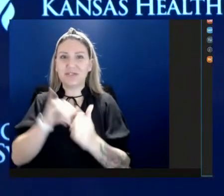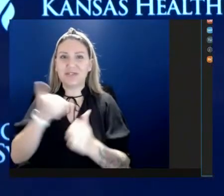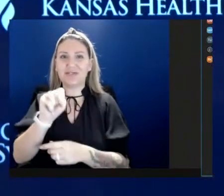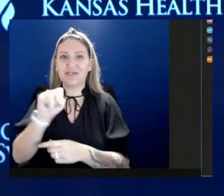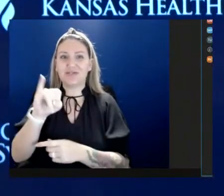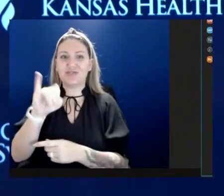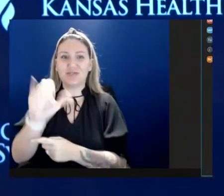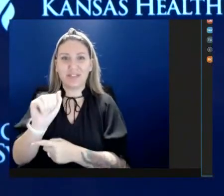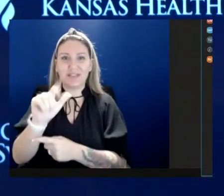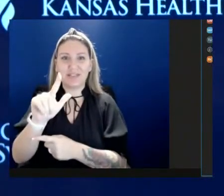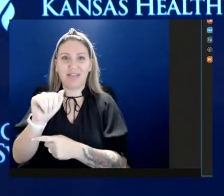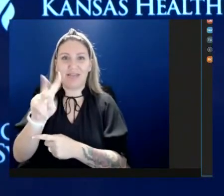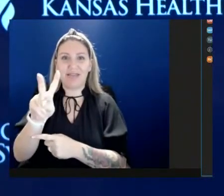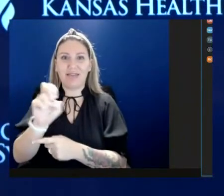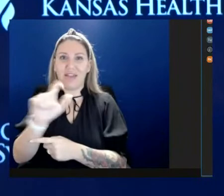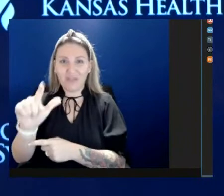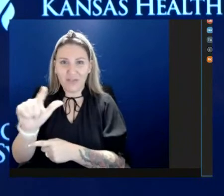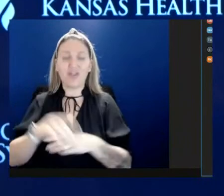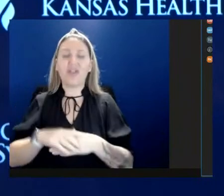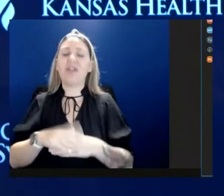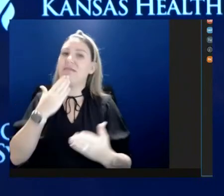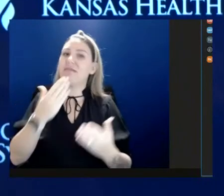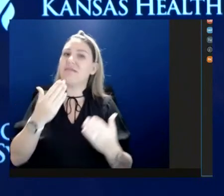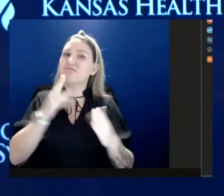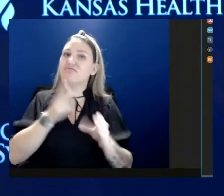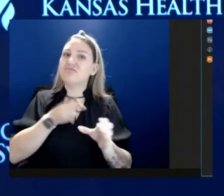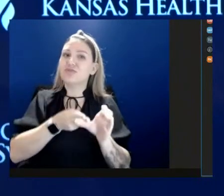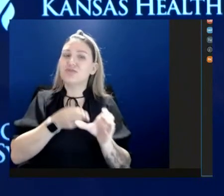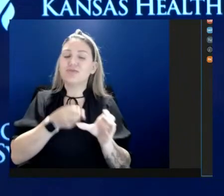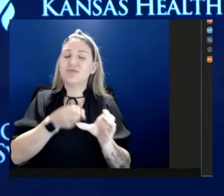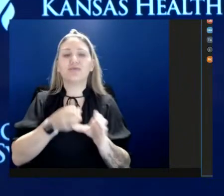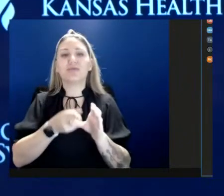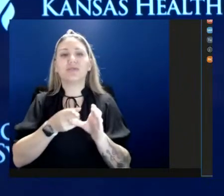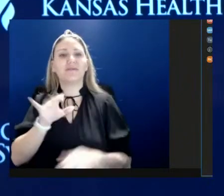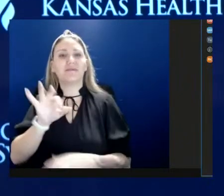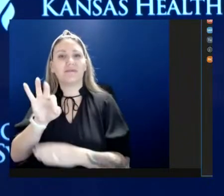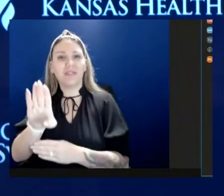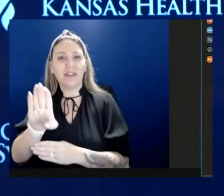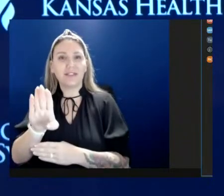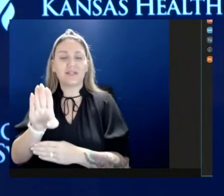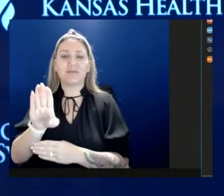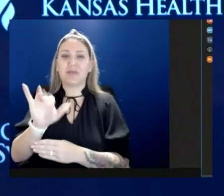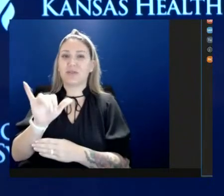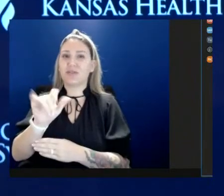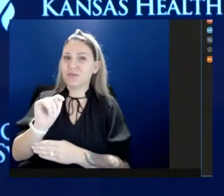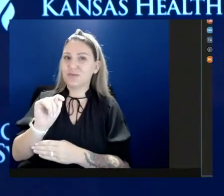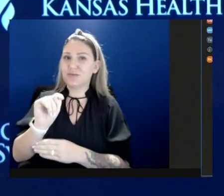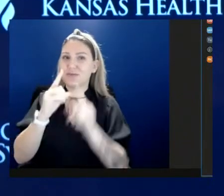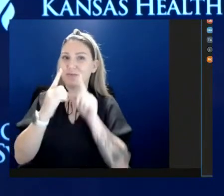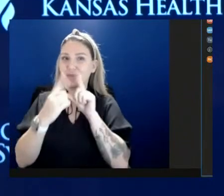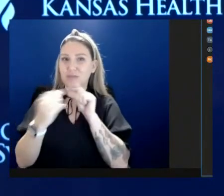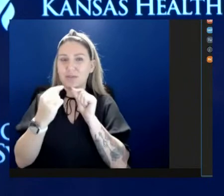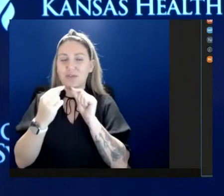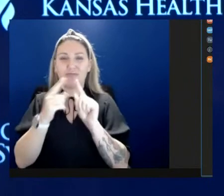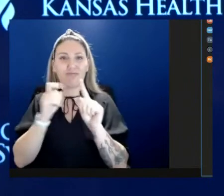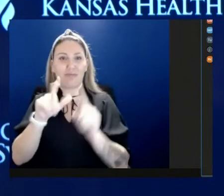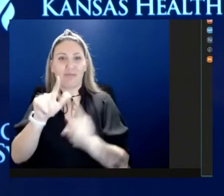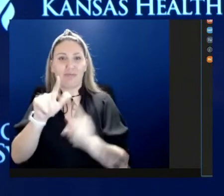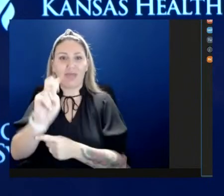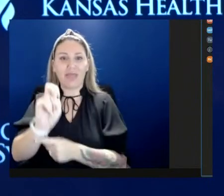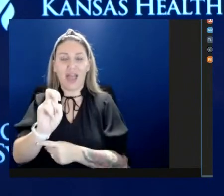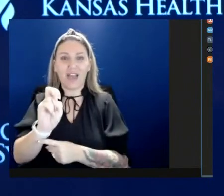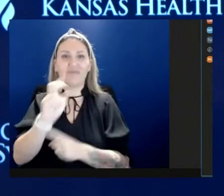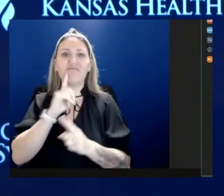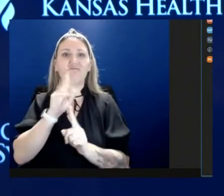YouTube, and Twitter. We are coming to you from the Dolph C. Simons Jr. Family Broadcast Studio. A lot of us want to help people in